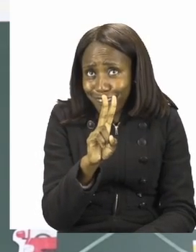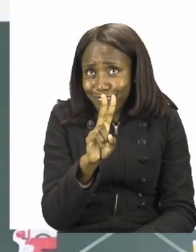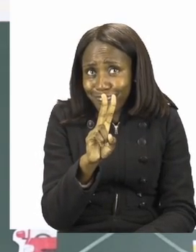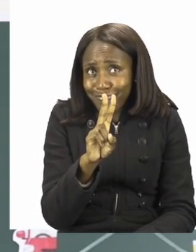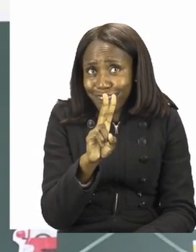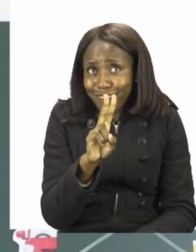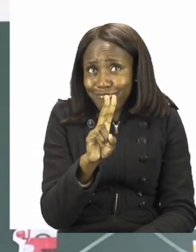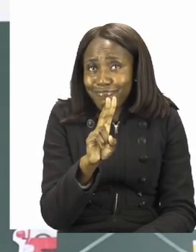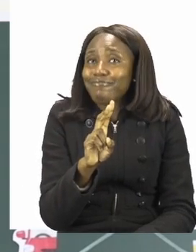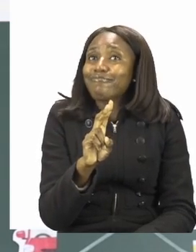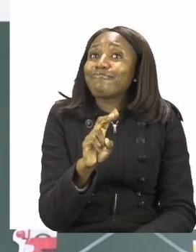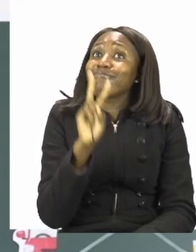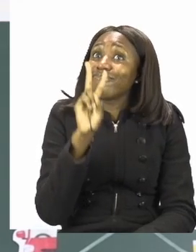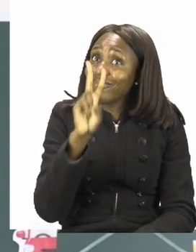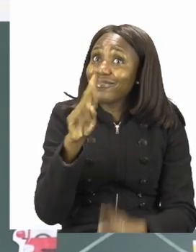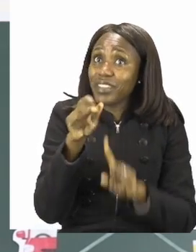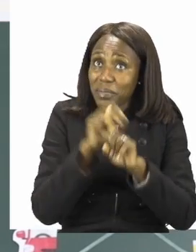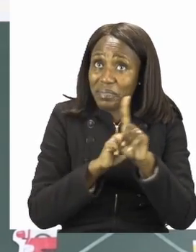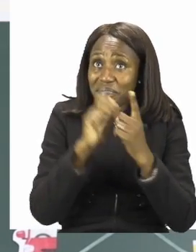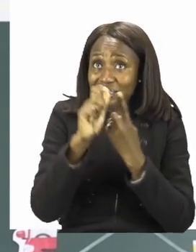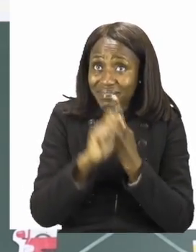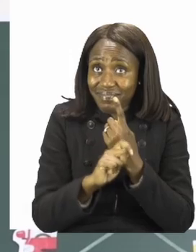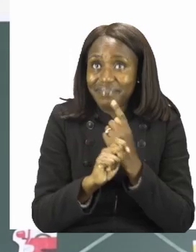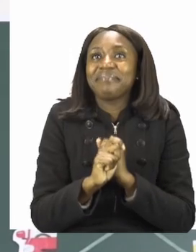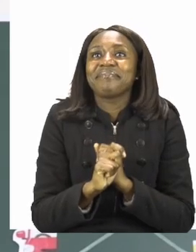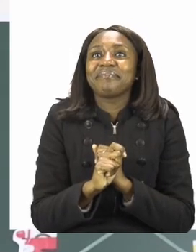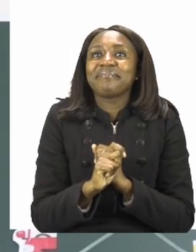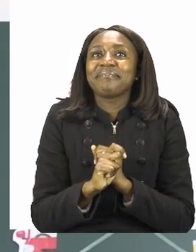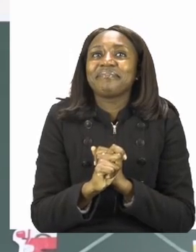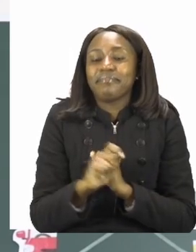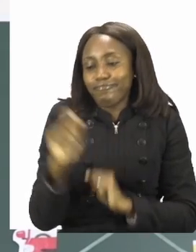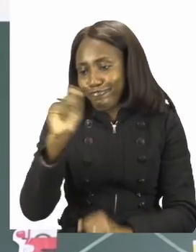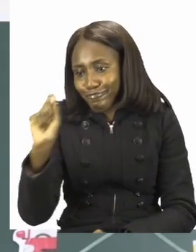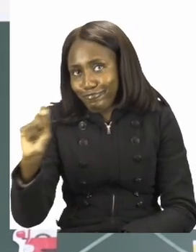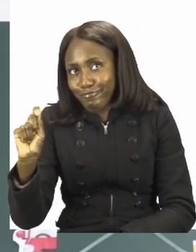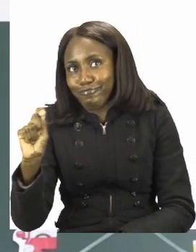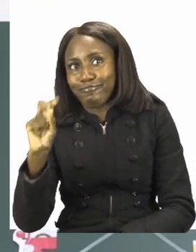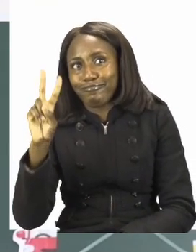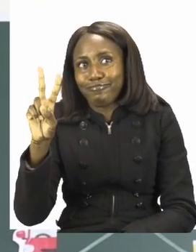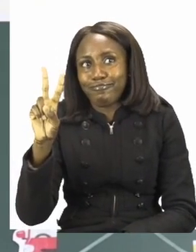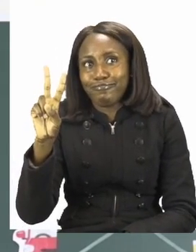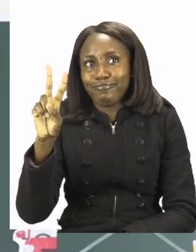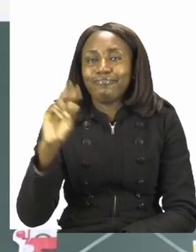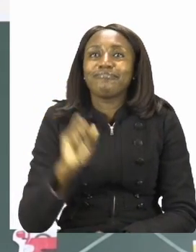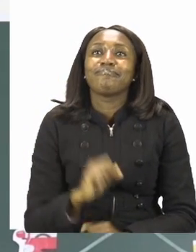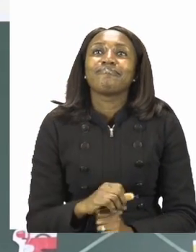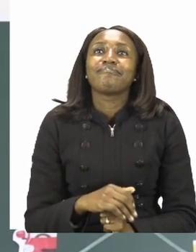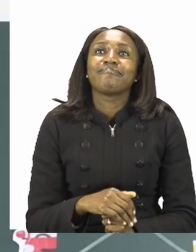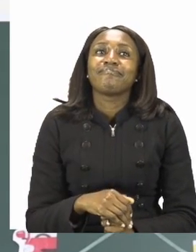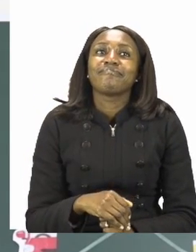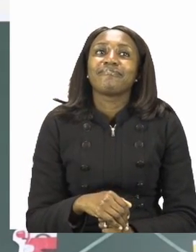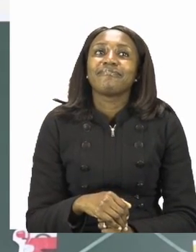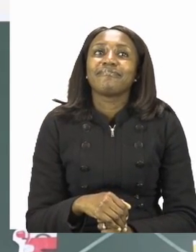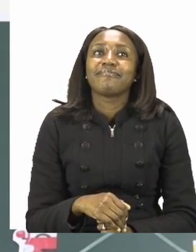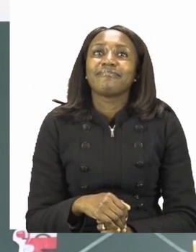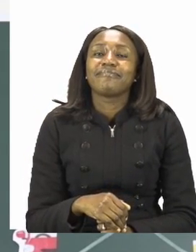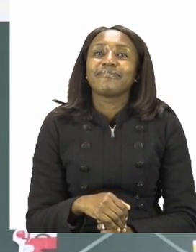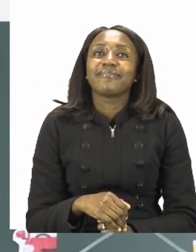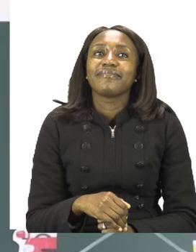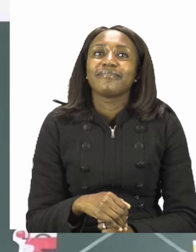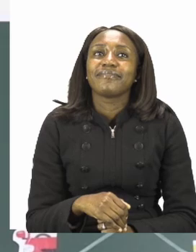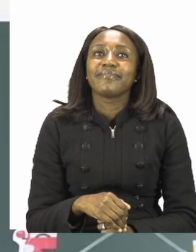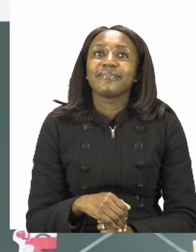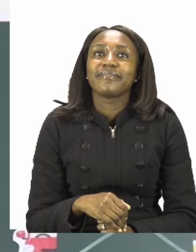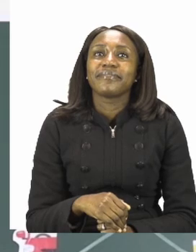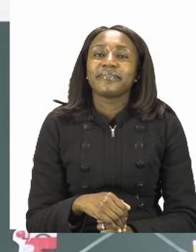2. We have 2 bananas. So we're going to write the number 2 in the